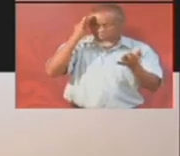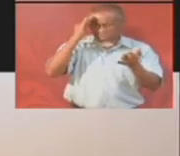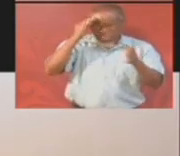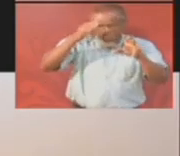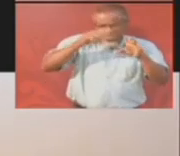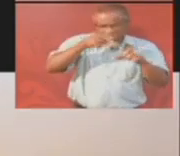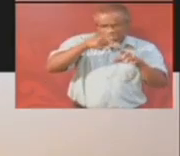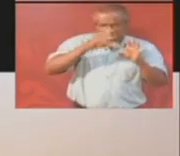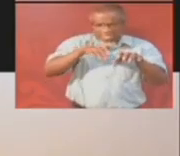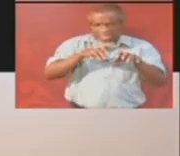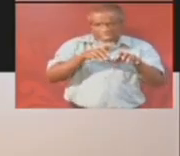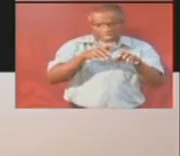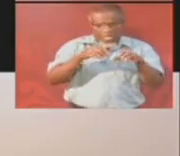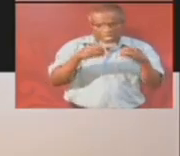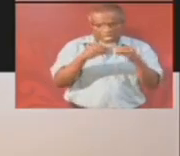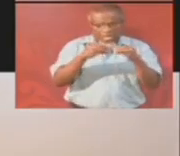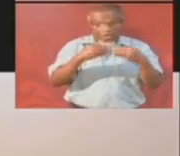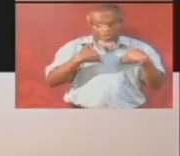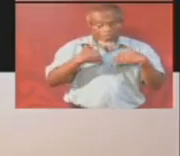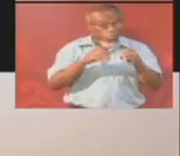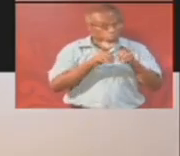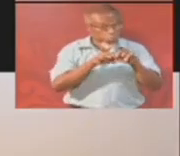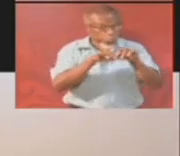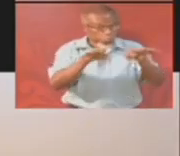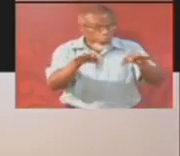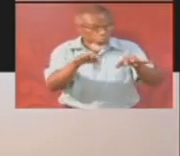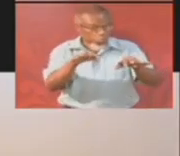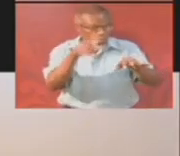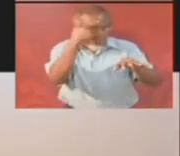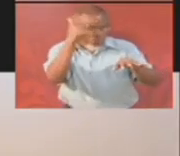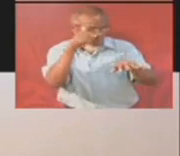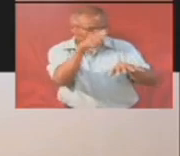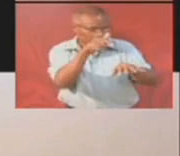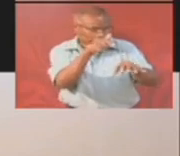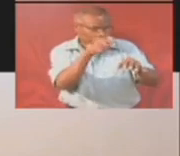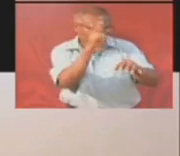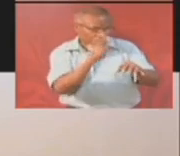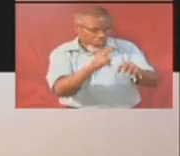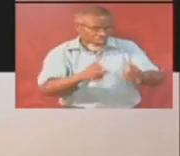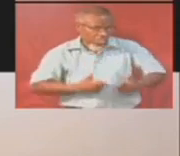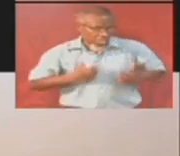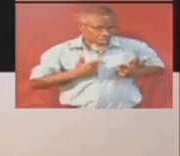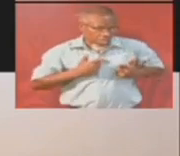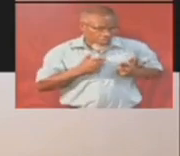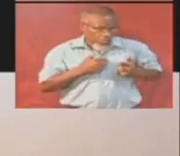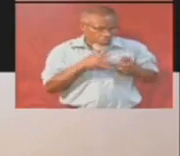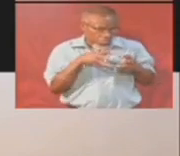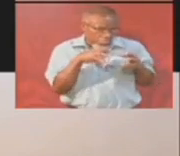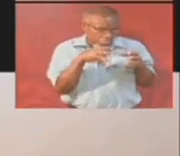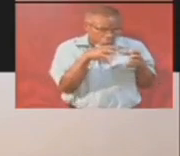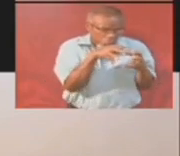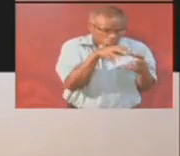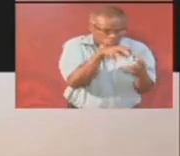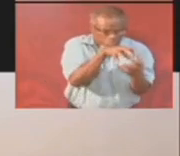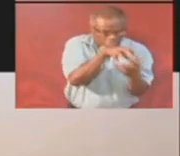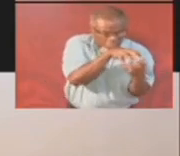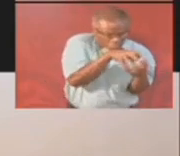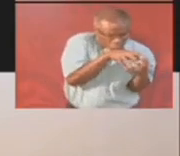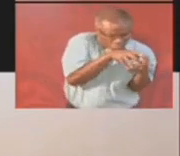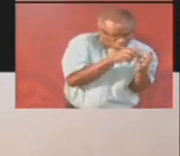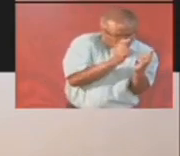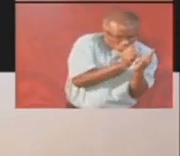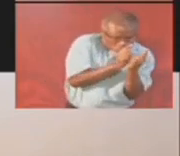cramped conditions with a mutant strain of this virus, and we're all already seeing a 22% infection